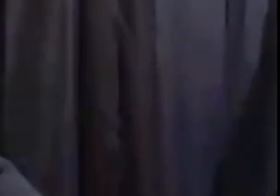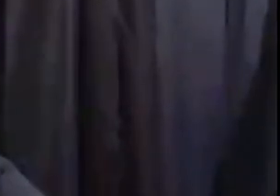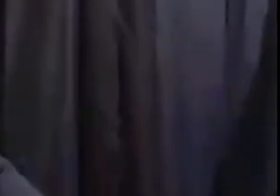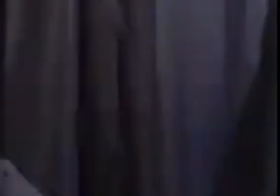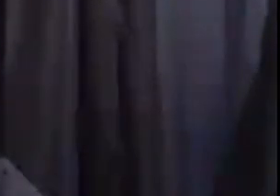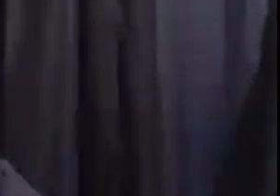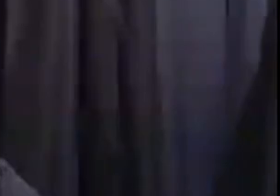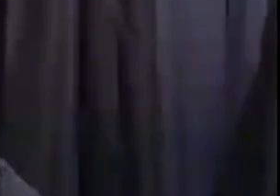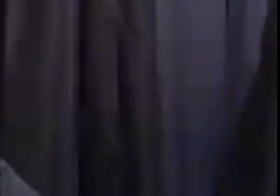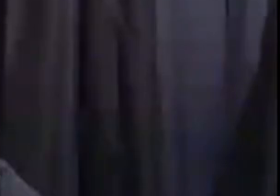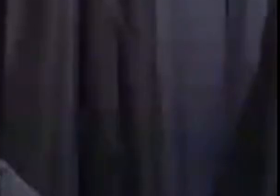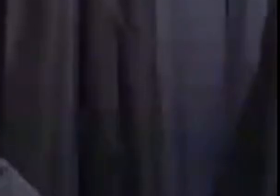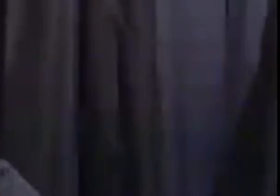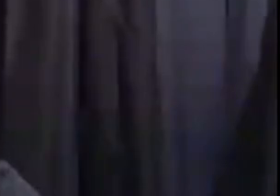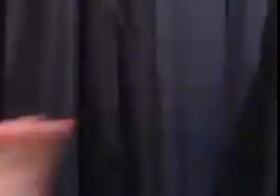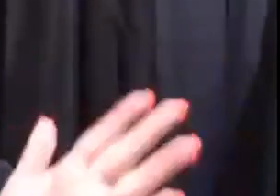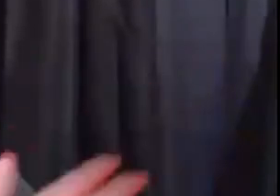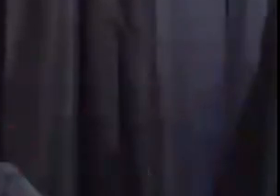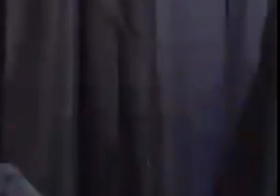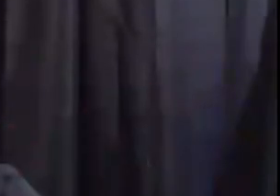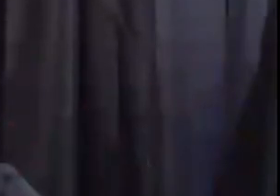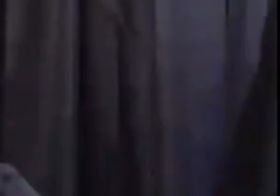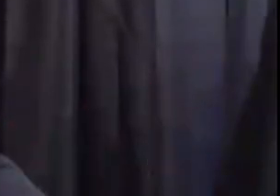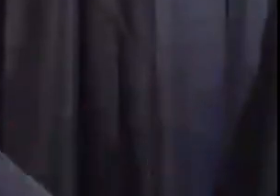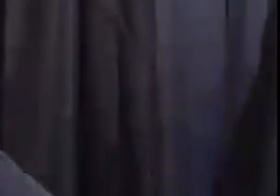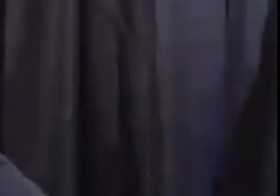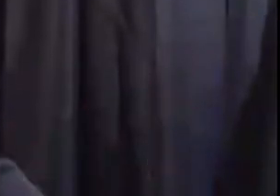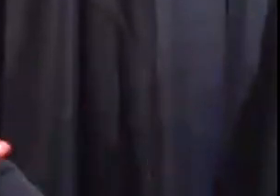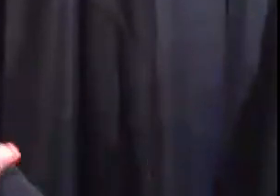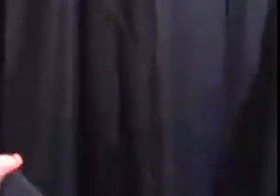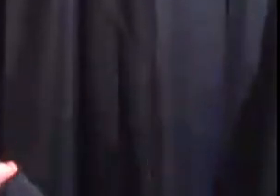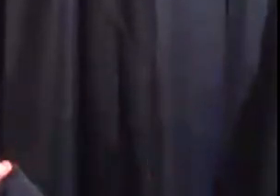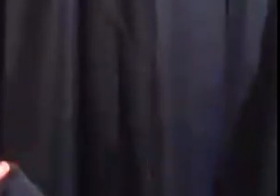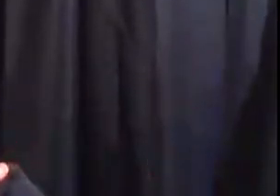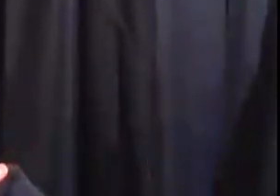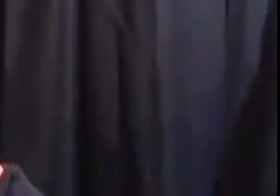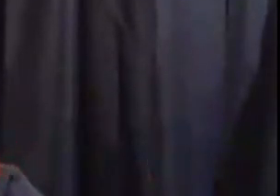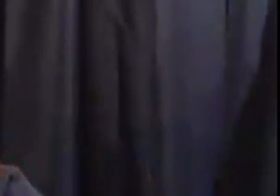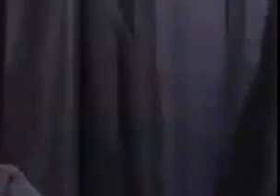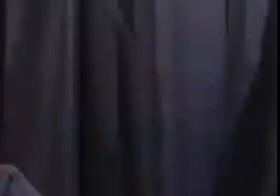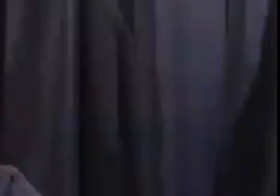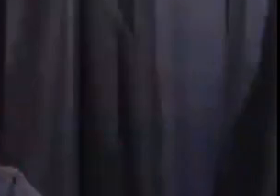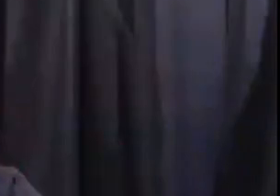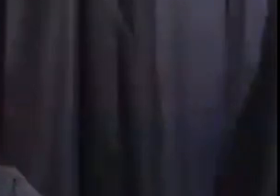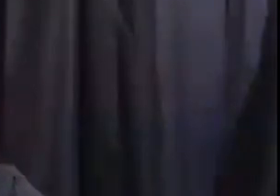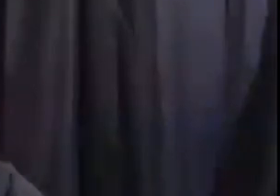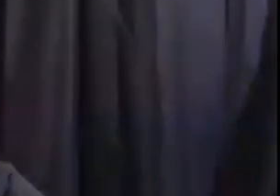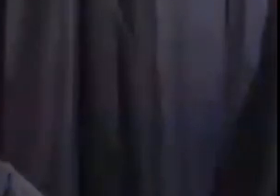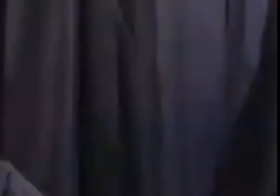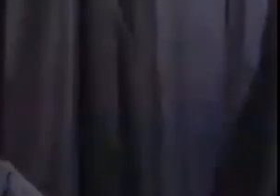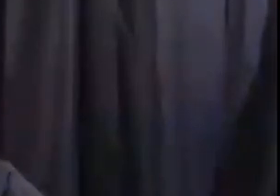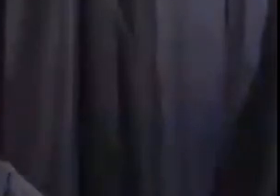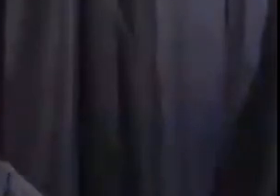CLEAR regional plans will be promoted through an upcoming